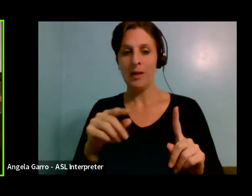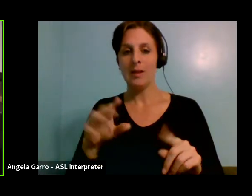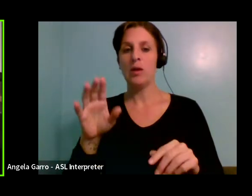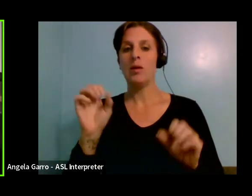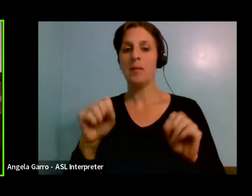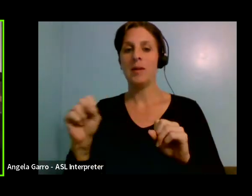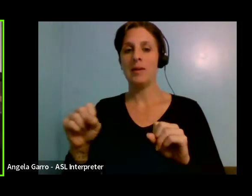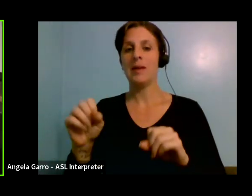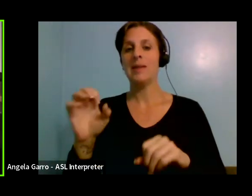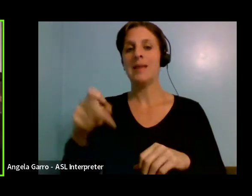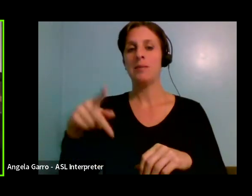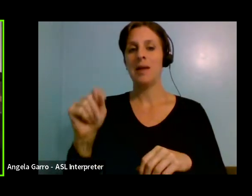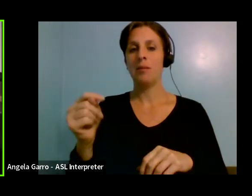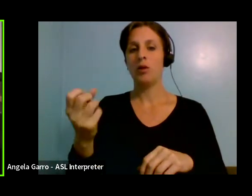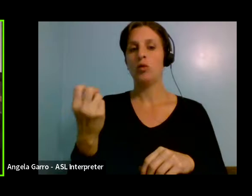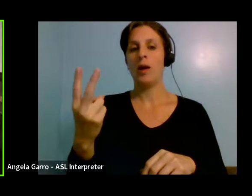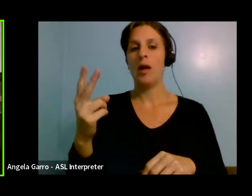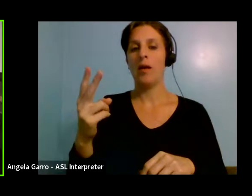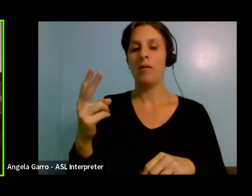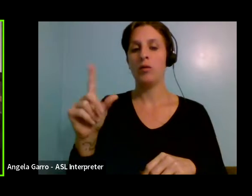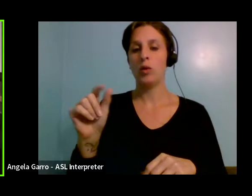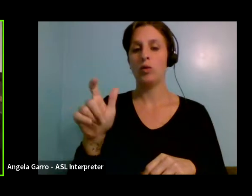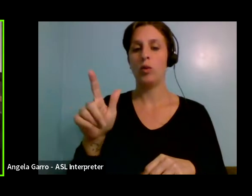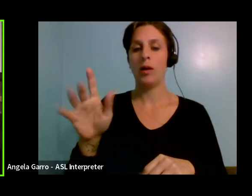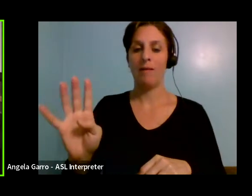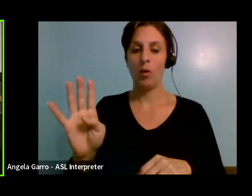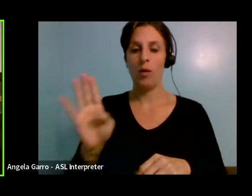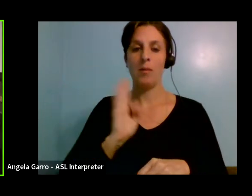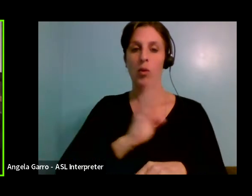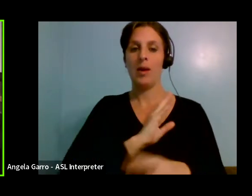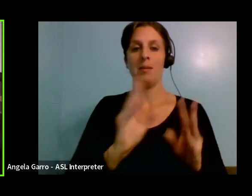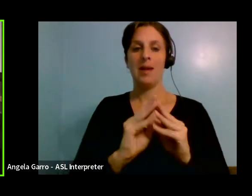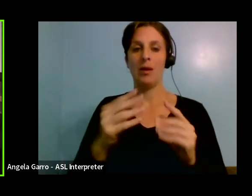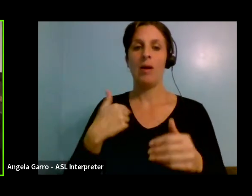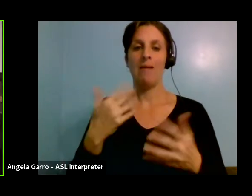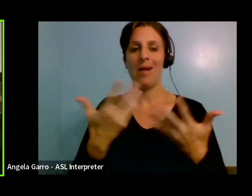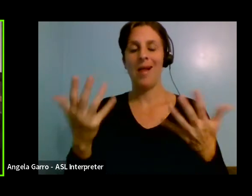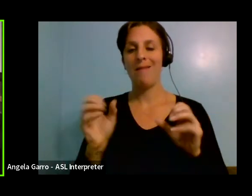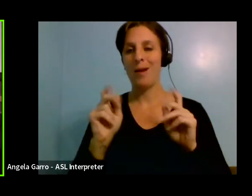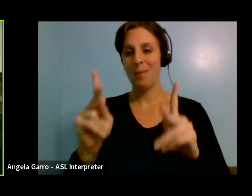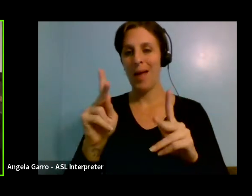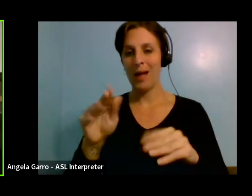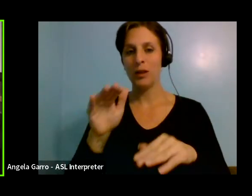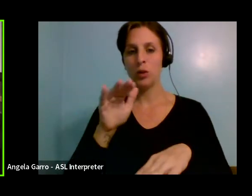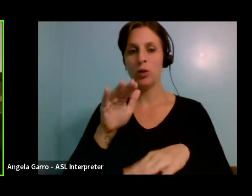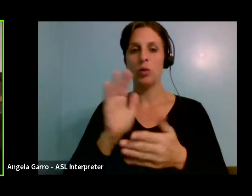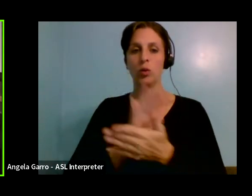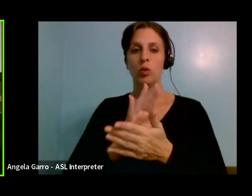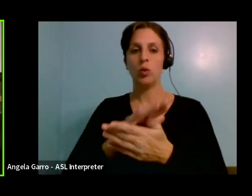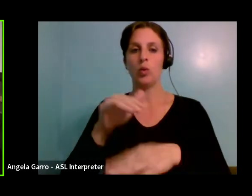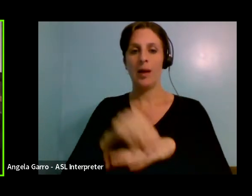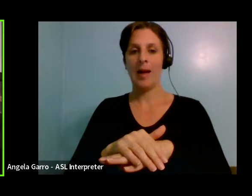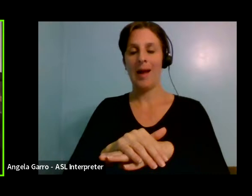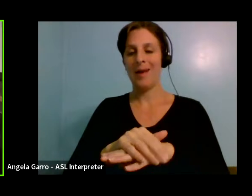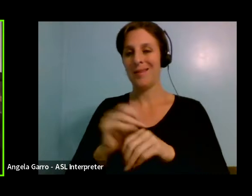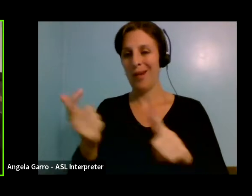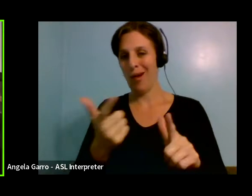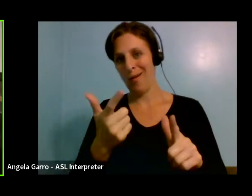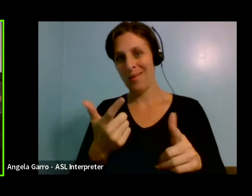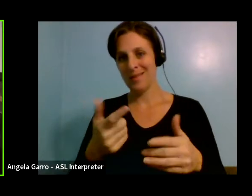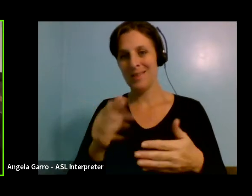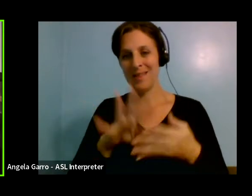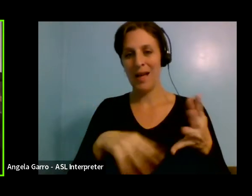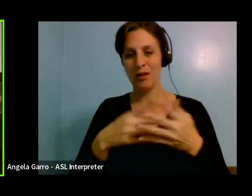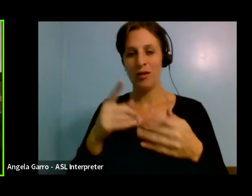12th, 2024 board meeting. We've got a lot of our back to school nights scheduled, all of them for that night. So we